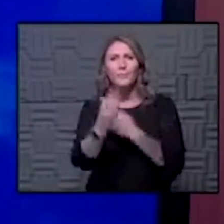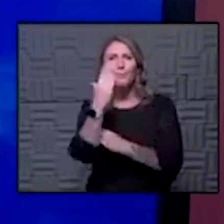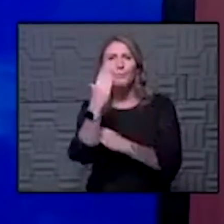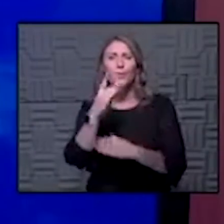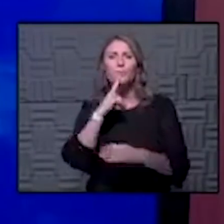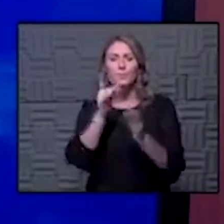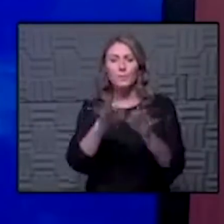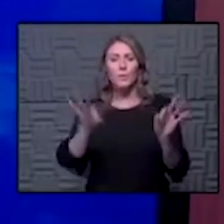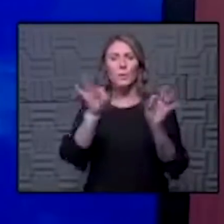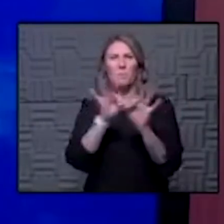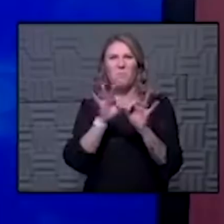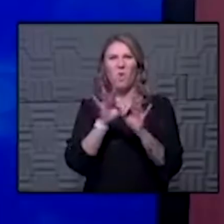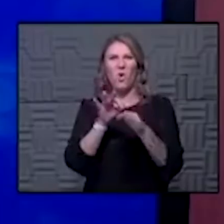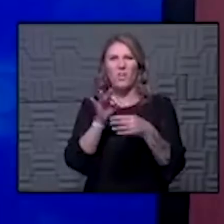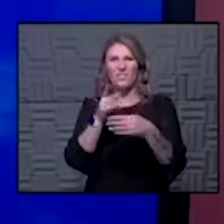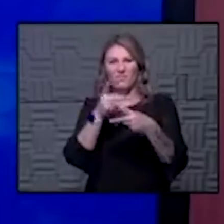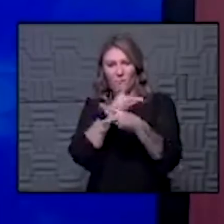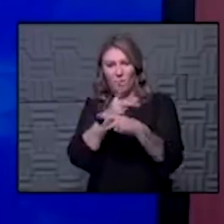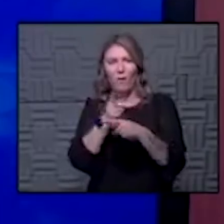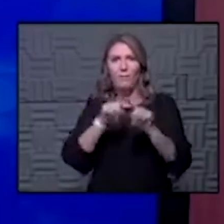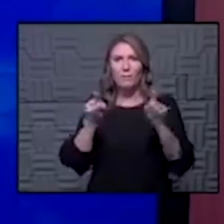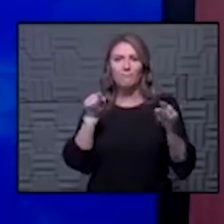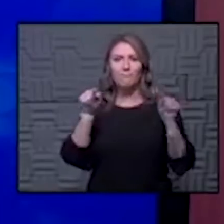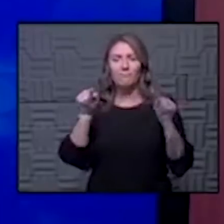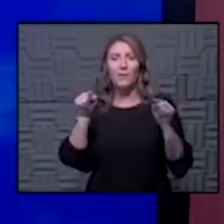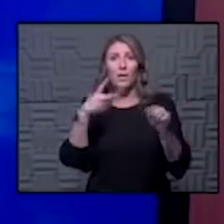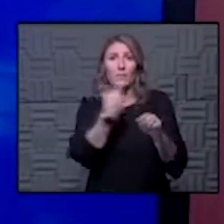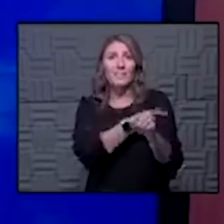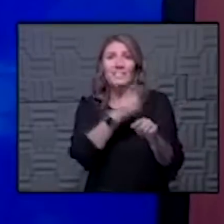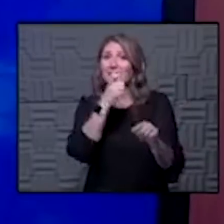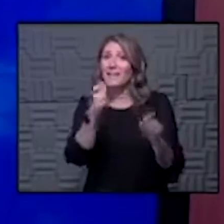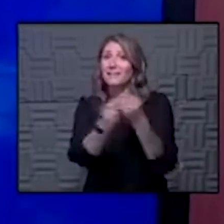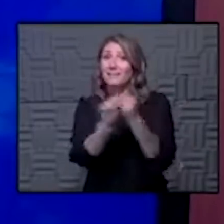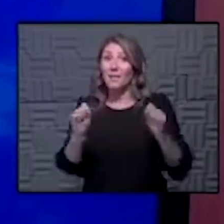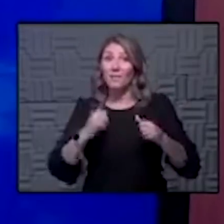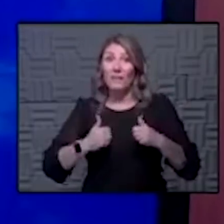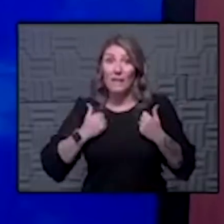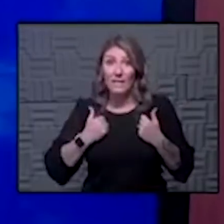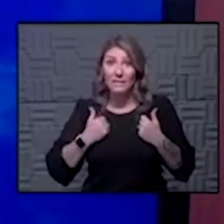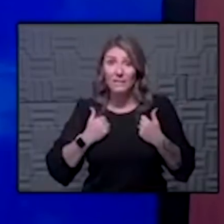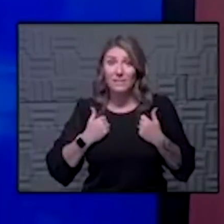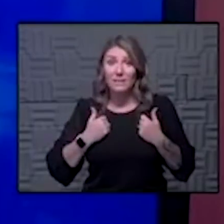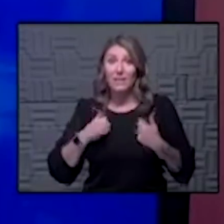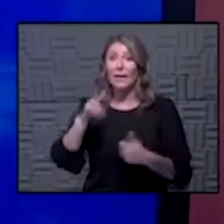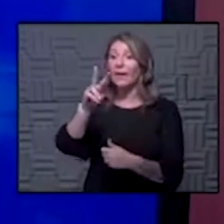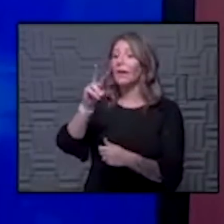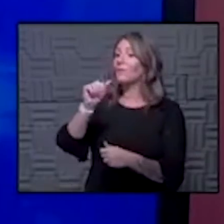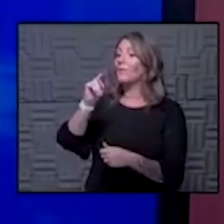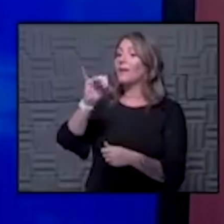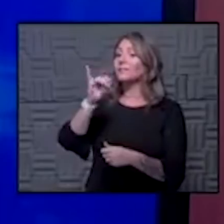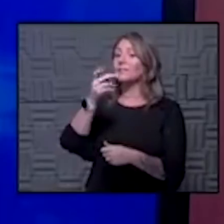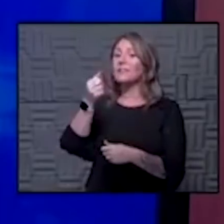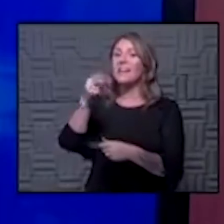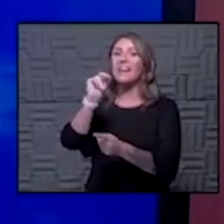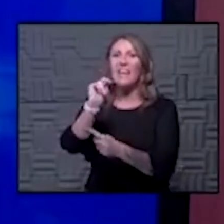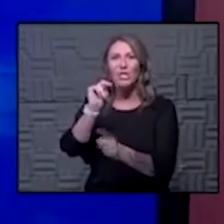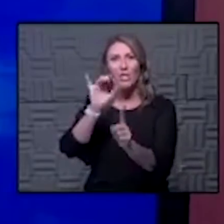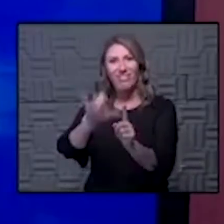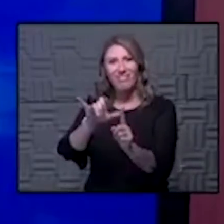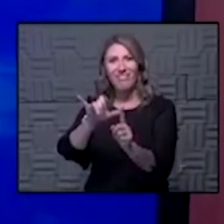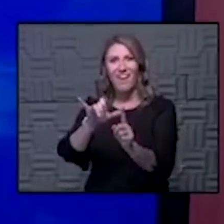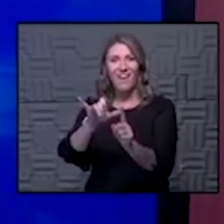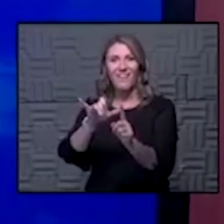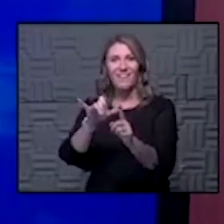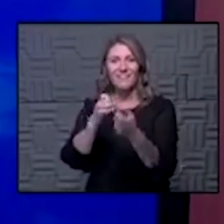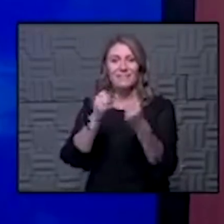important distinction, right? A vaccine does not save lives. Vaccination saves lives. And so we've got to